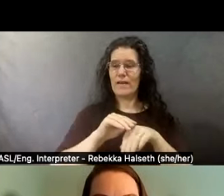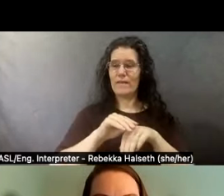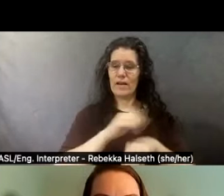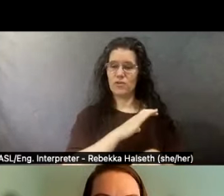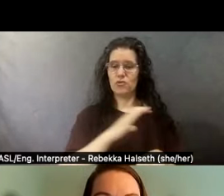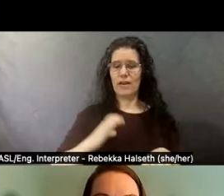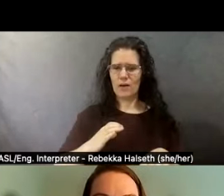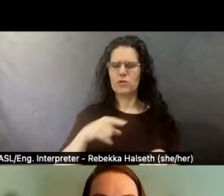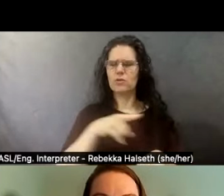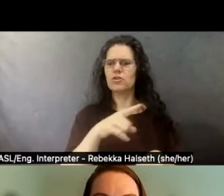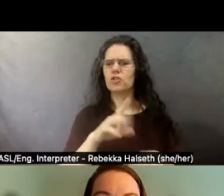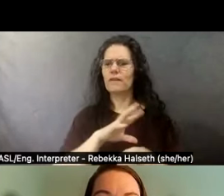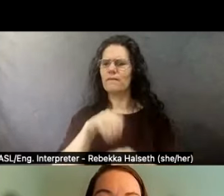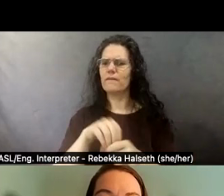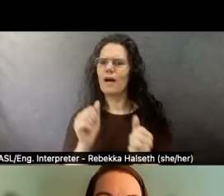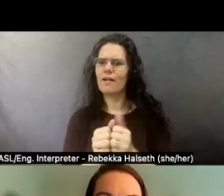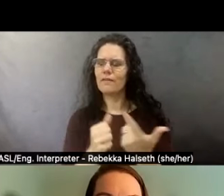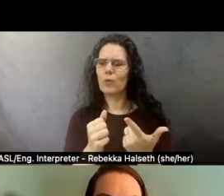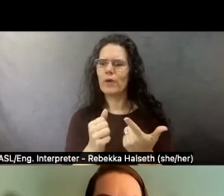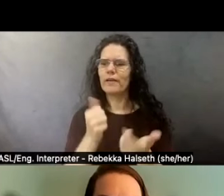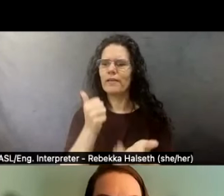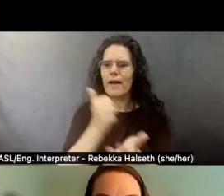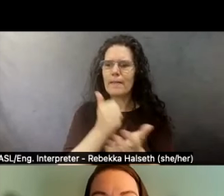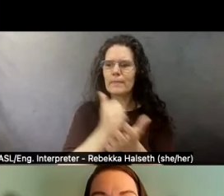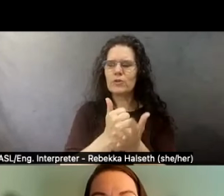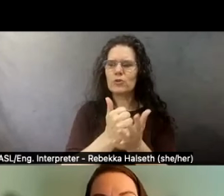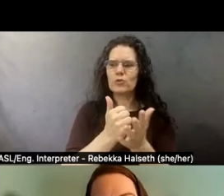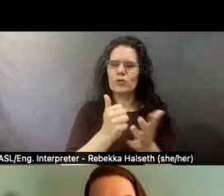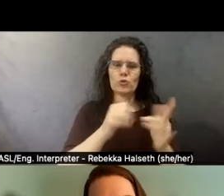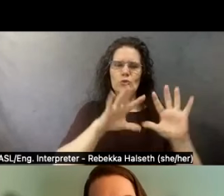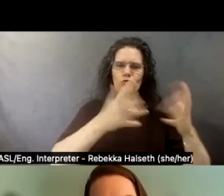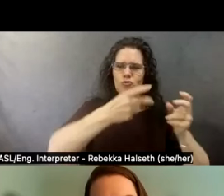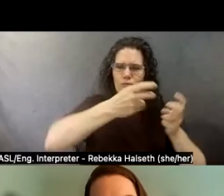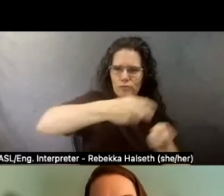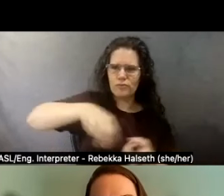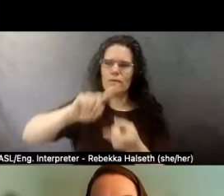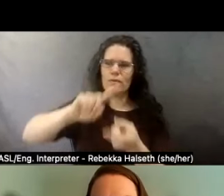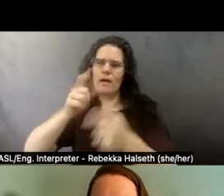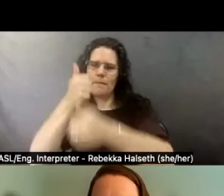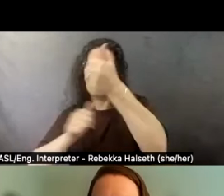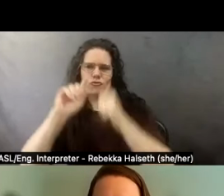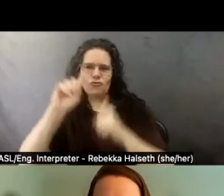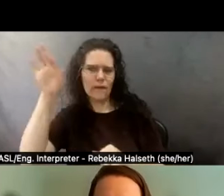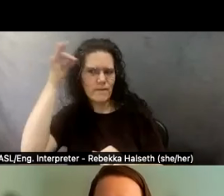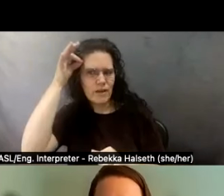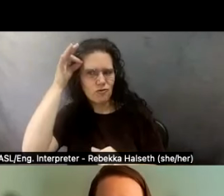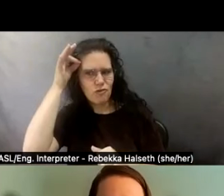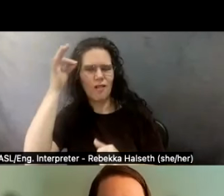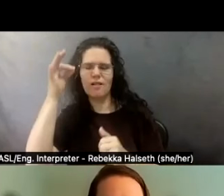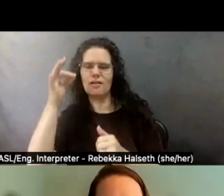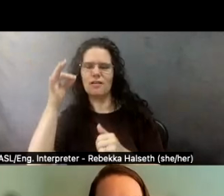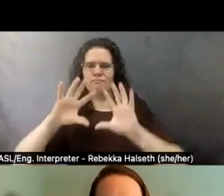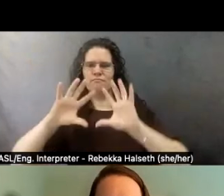transition to become a federally funded technical assistance hub for health centers. So thank you,